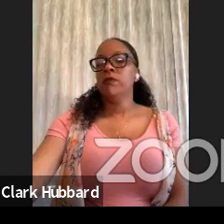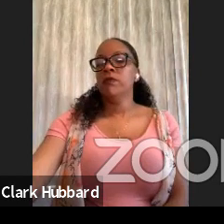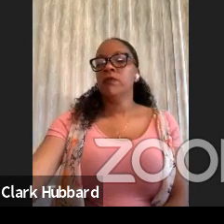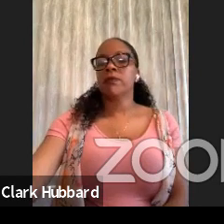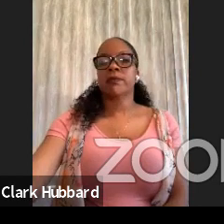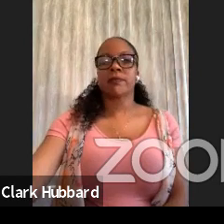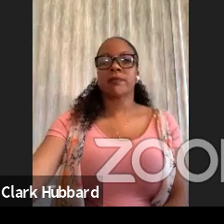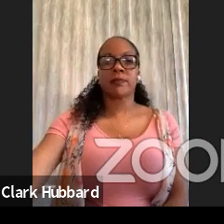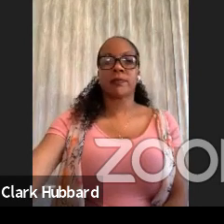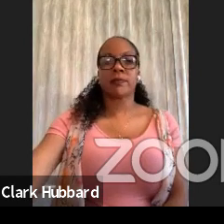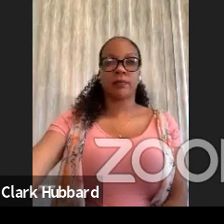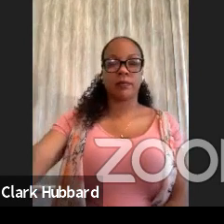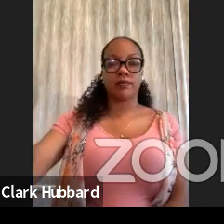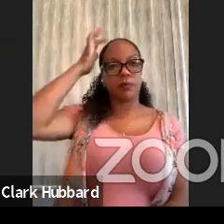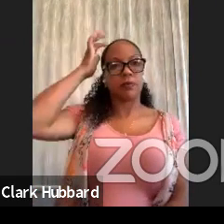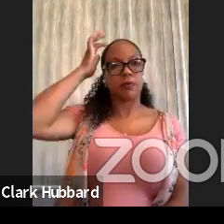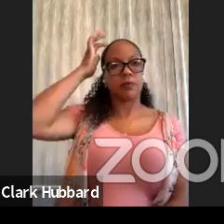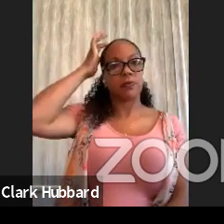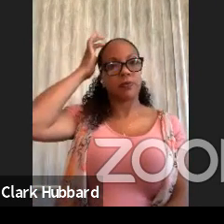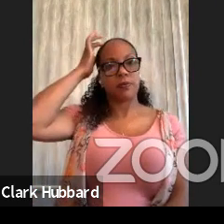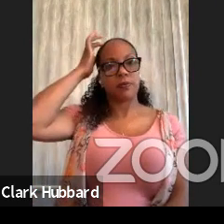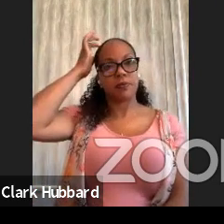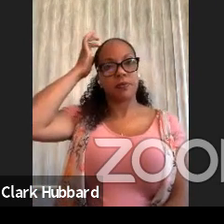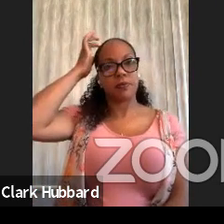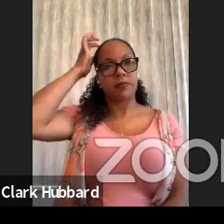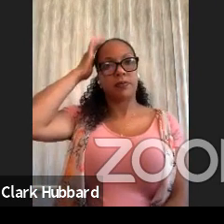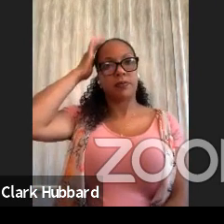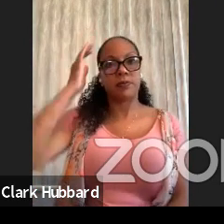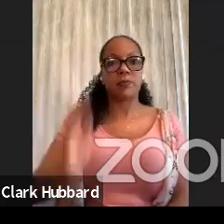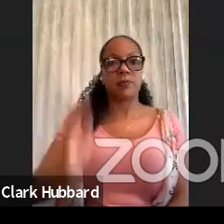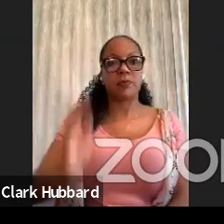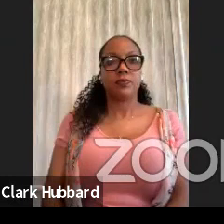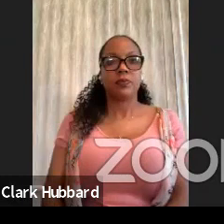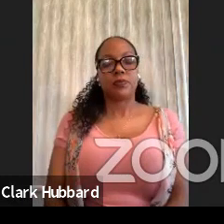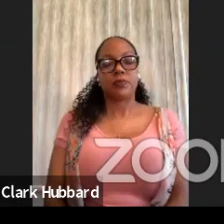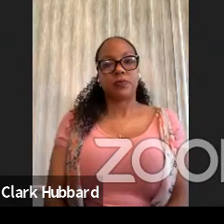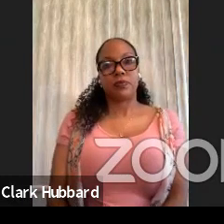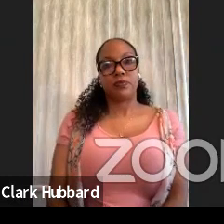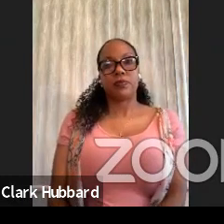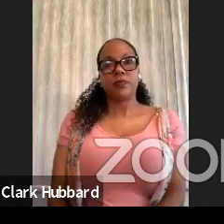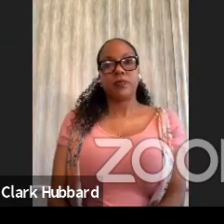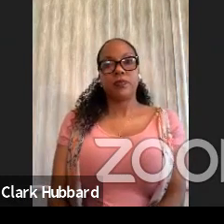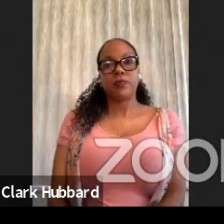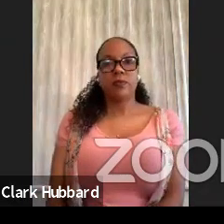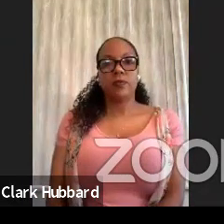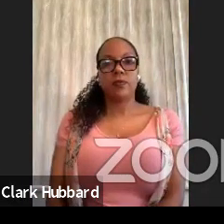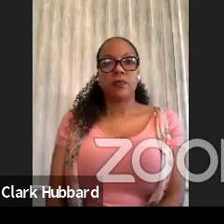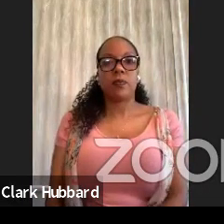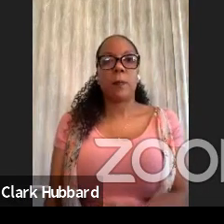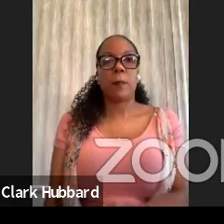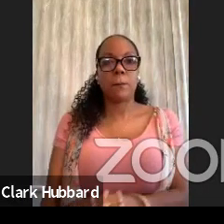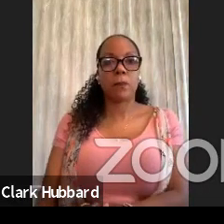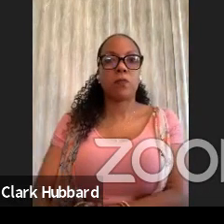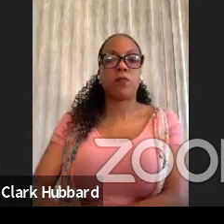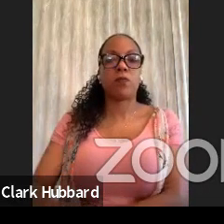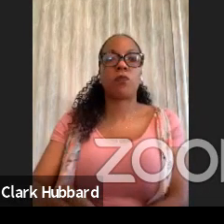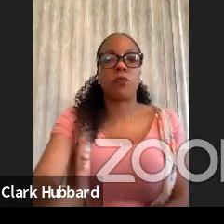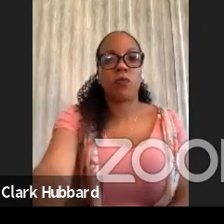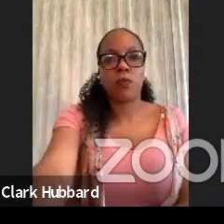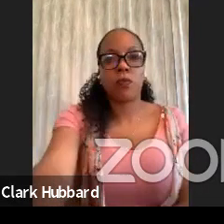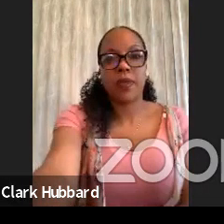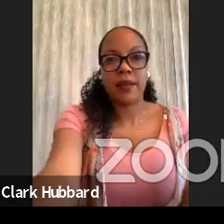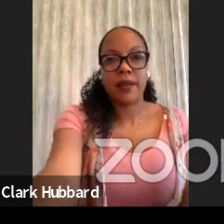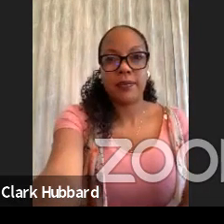evictions. And that is why we believe it is absolutely fundamental that the city prioritize, both in its general budget and in its CARES